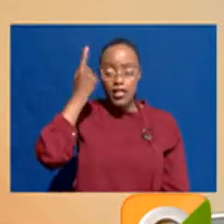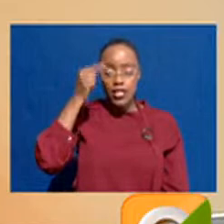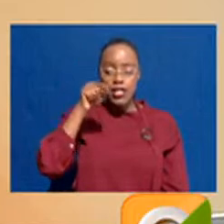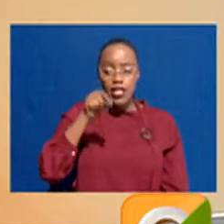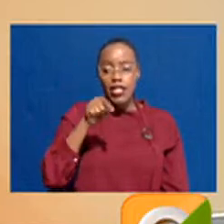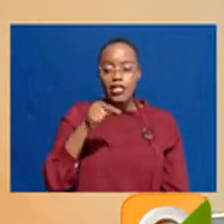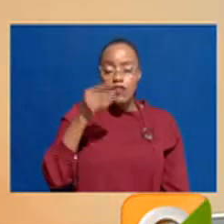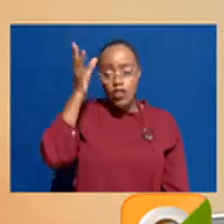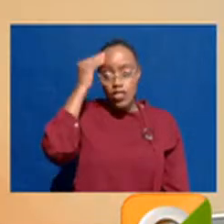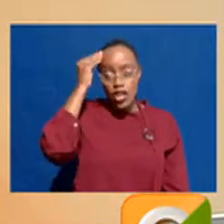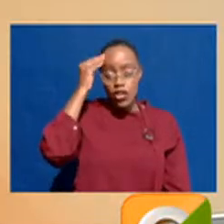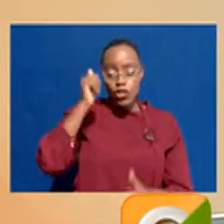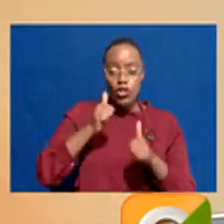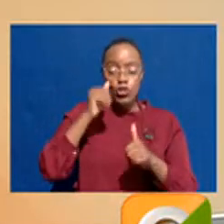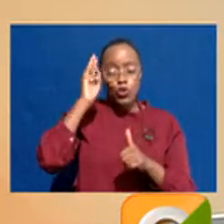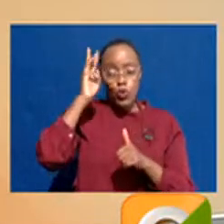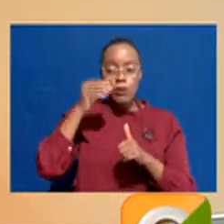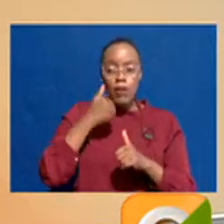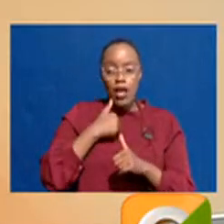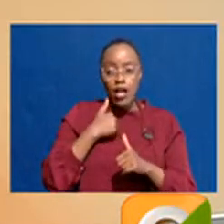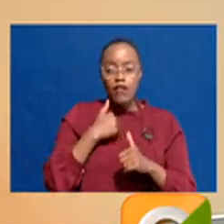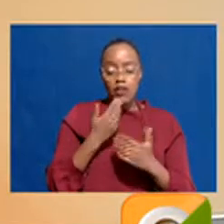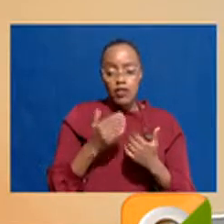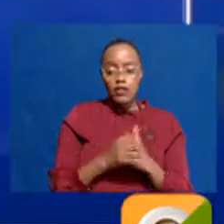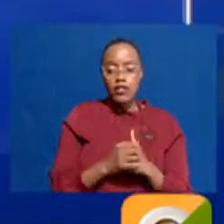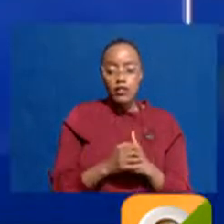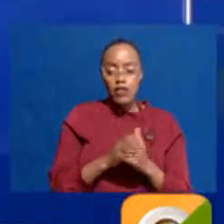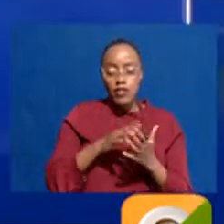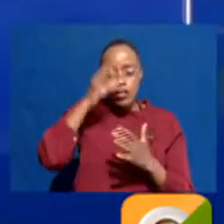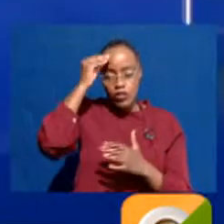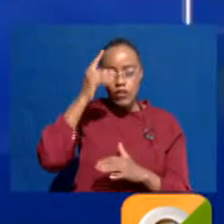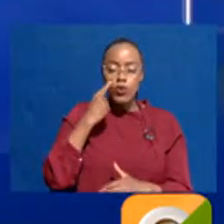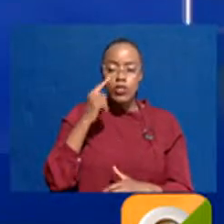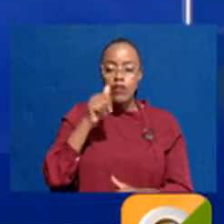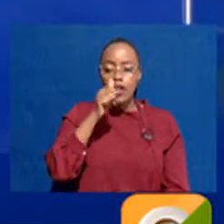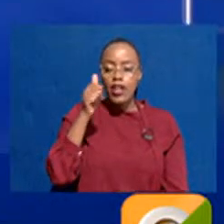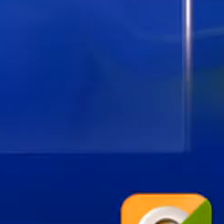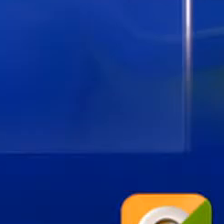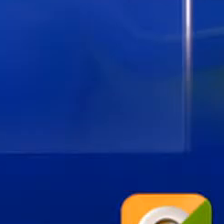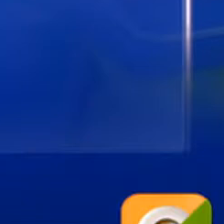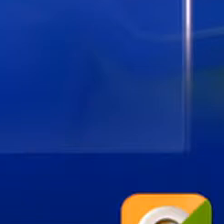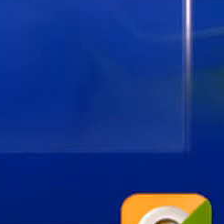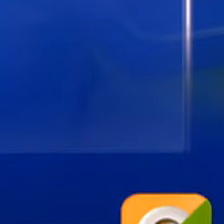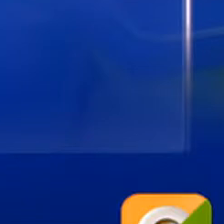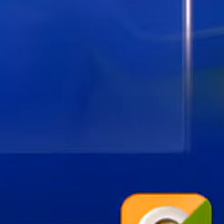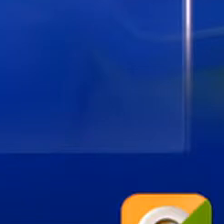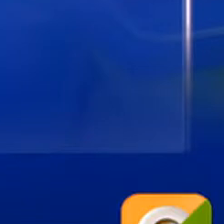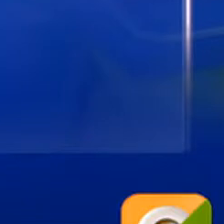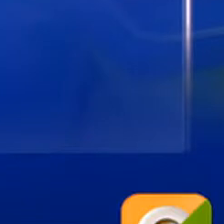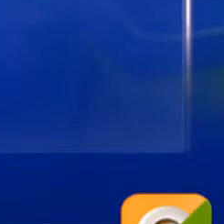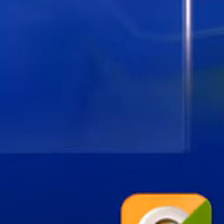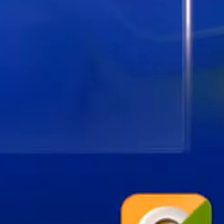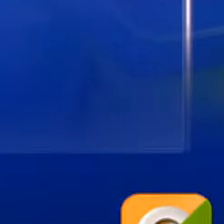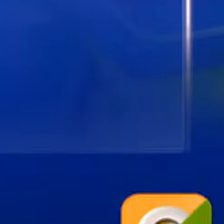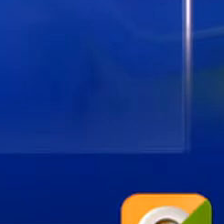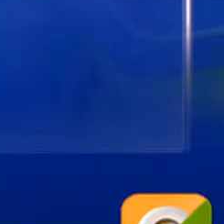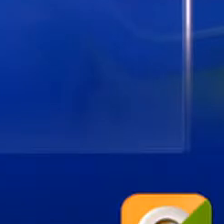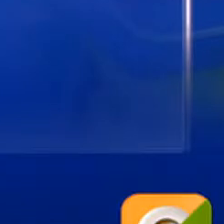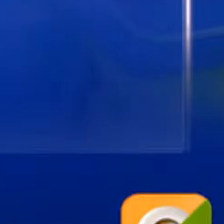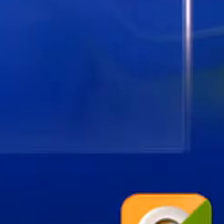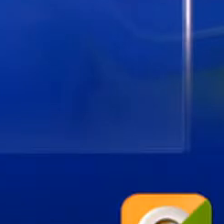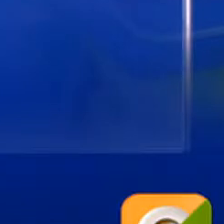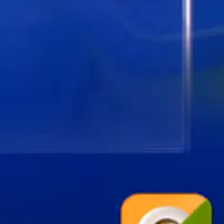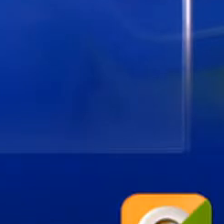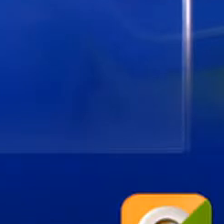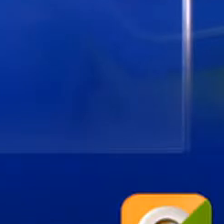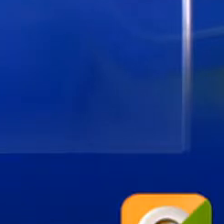the implication that will be for them and the learners. Let's take a look at another one. This is Cheruiyot, you're asking, kindly uliza chair,